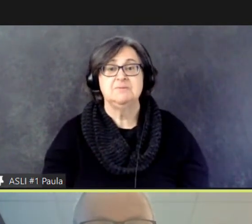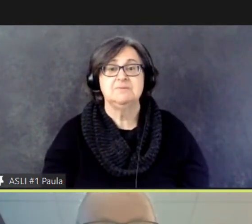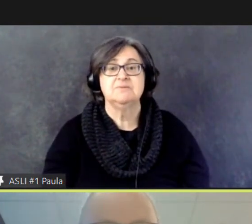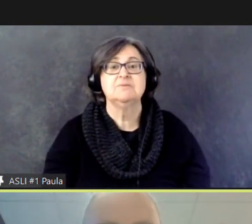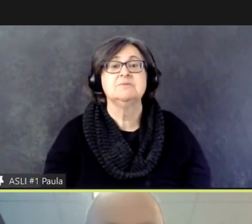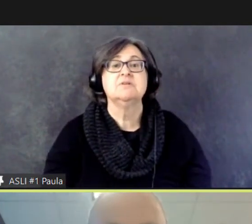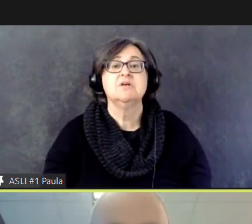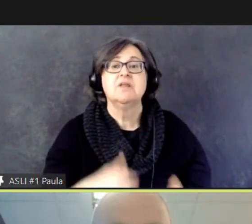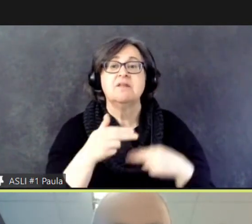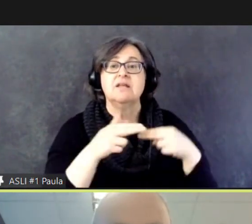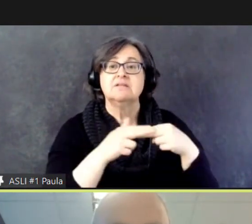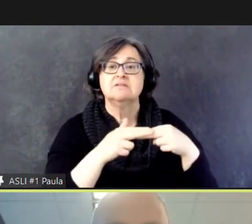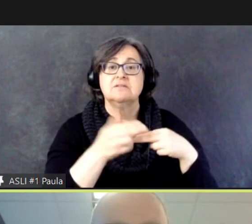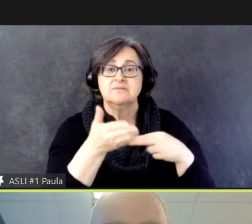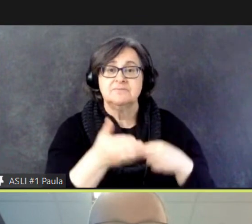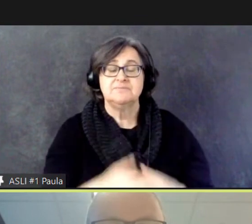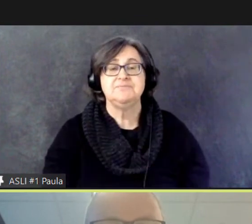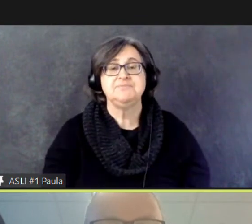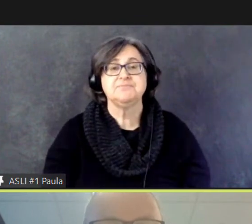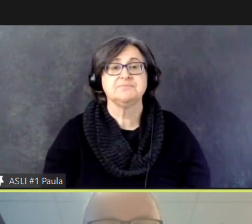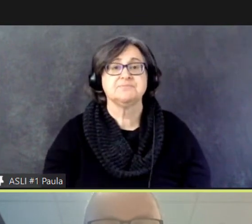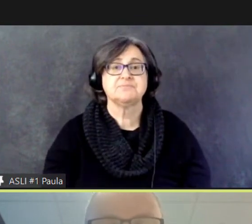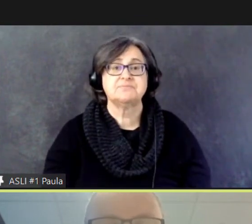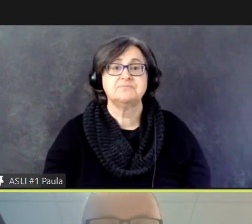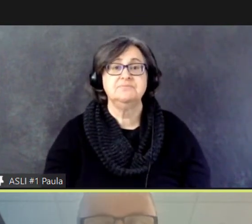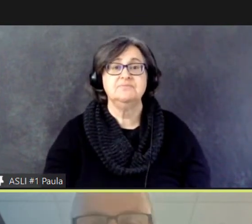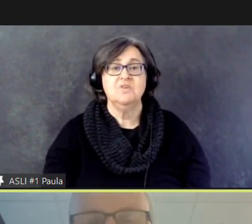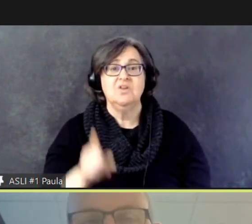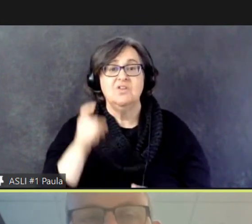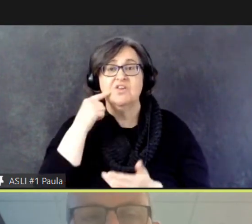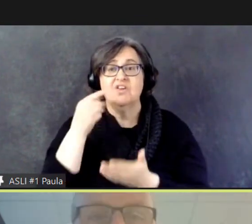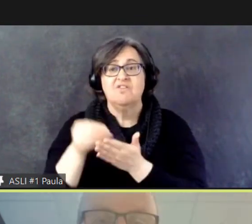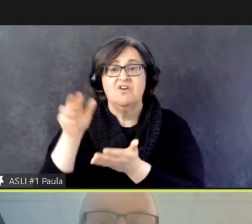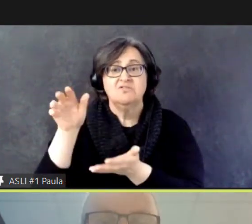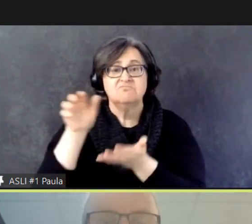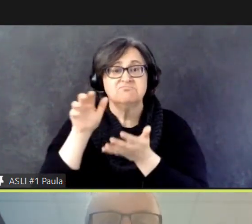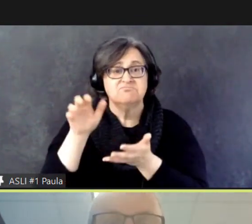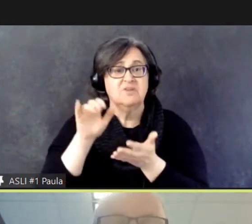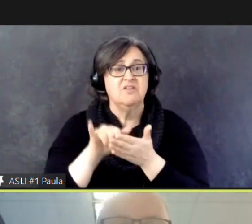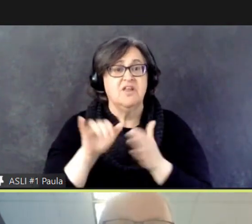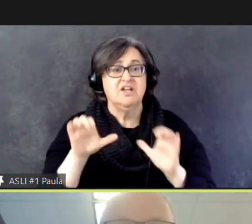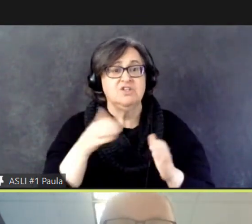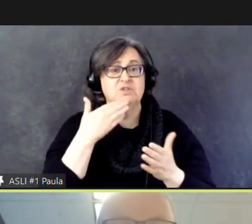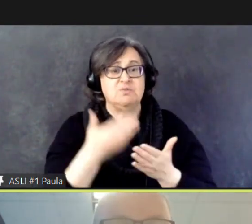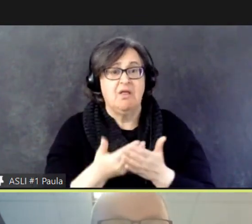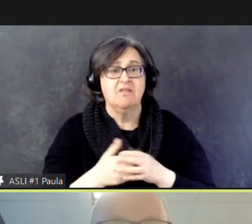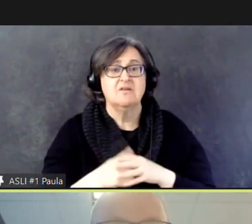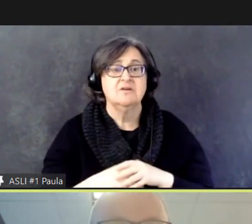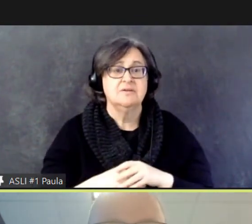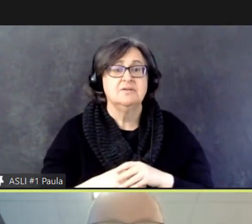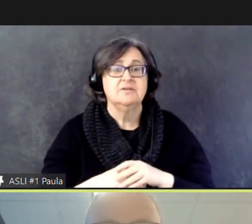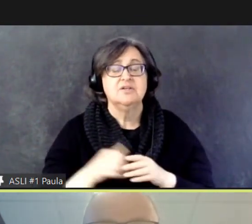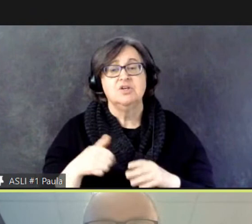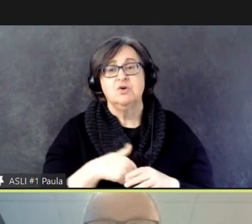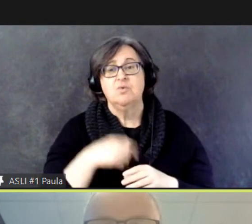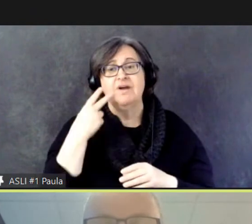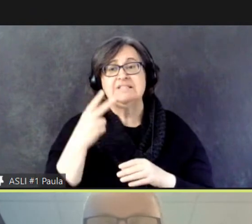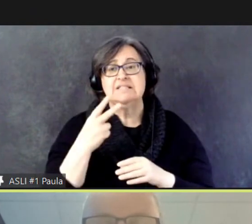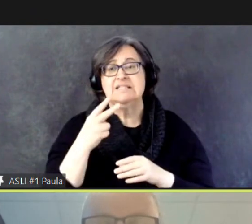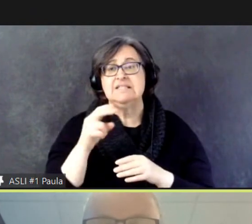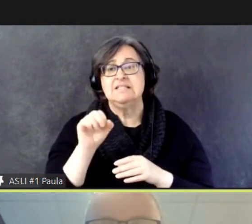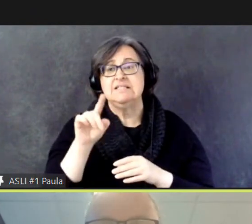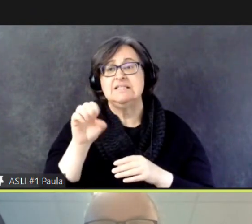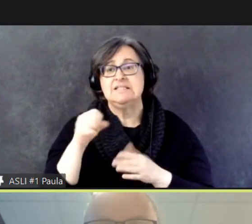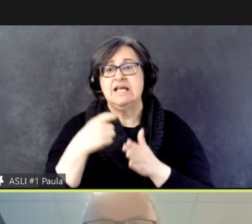On the next page, please. We see our public funding, and it continues to perform very well too. We see sales tax